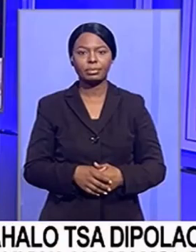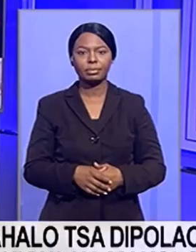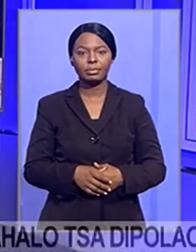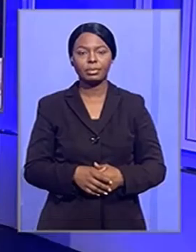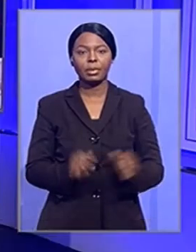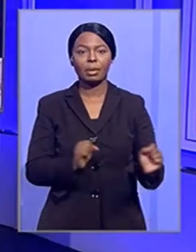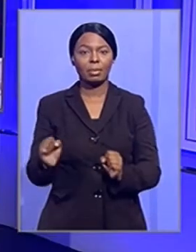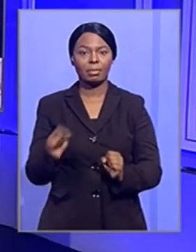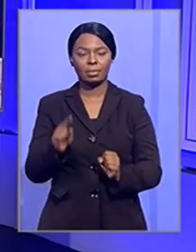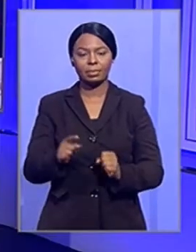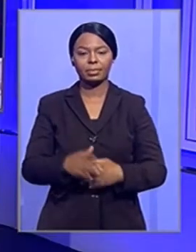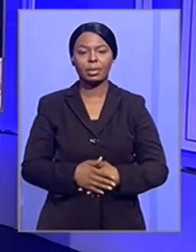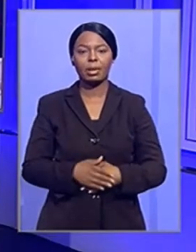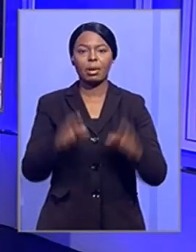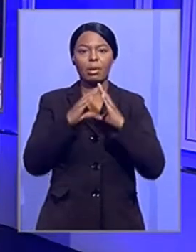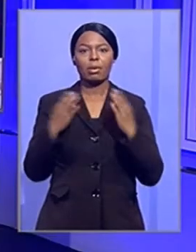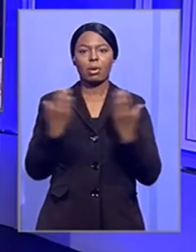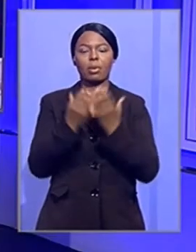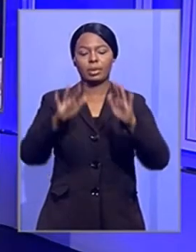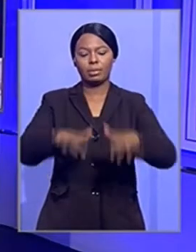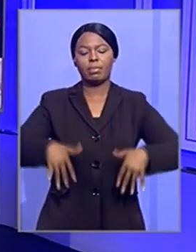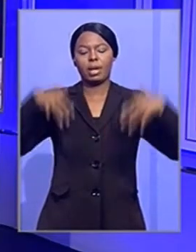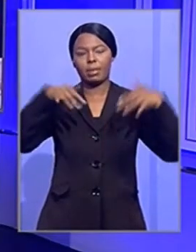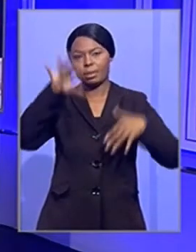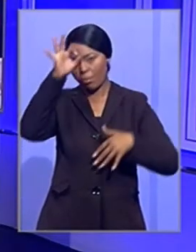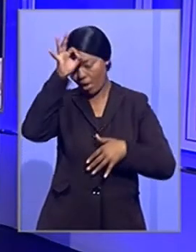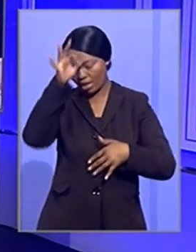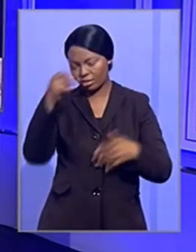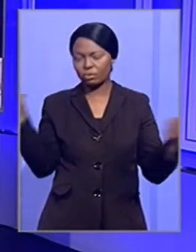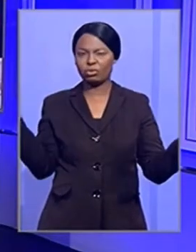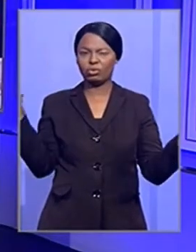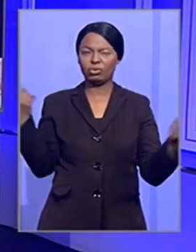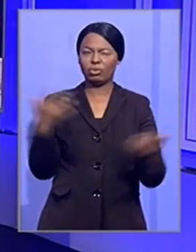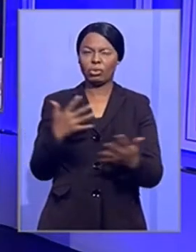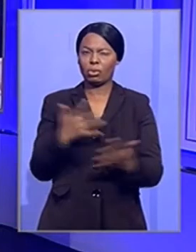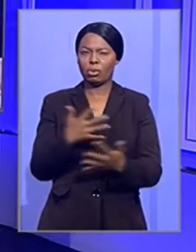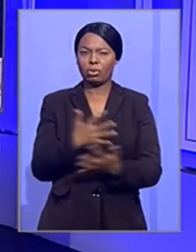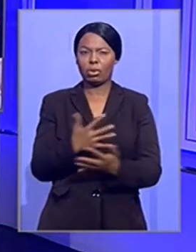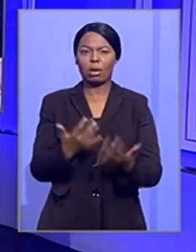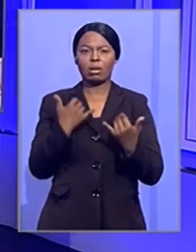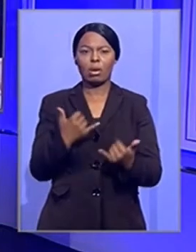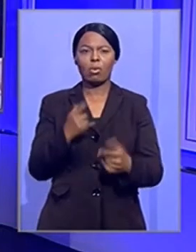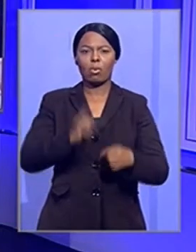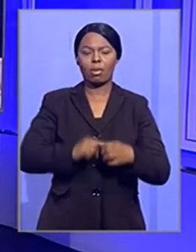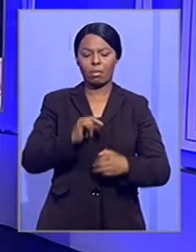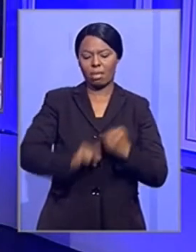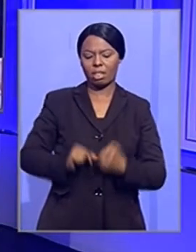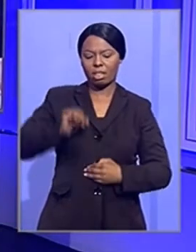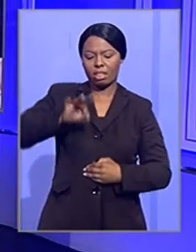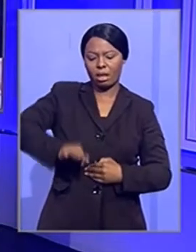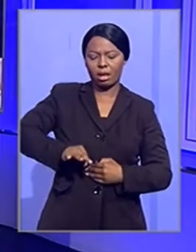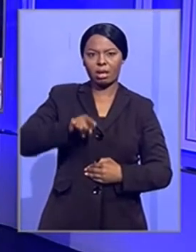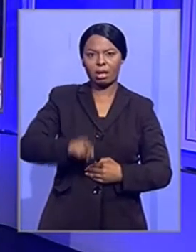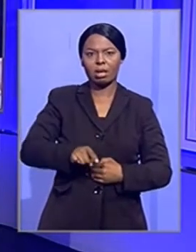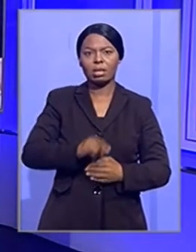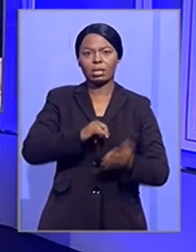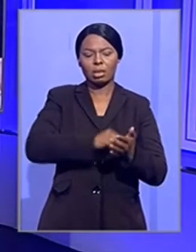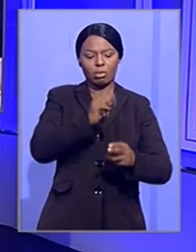Ho sa le jwalo, ditho tsa komiti ya palamente ya sepolesa di sa ntse di makaditswe ke dipalopalo tsena tsa kotare ya pele e leng tsa kgwedi ya Pherekgong